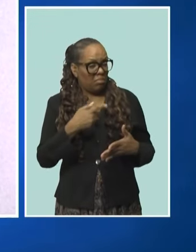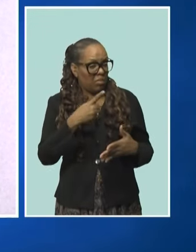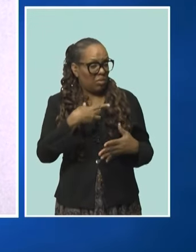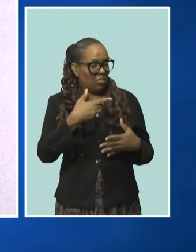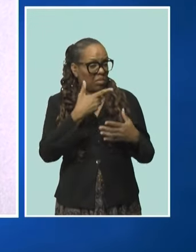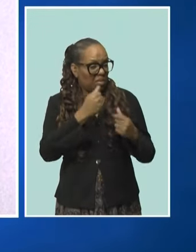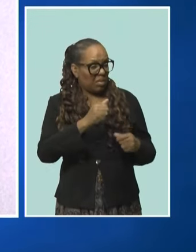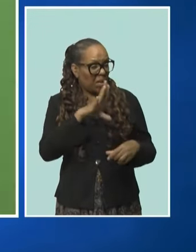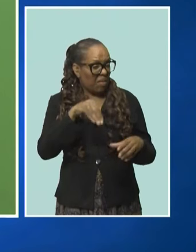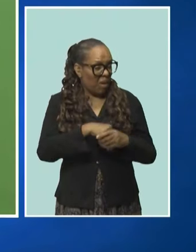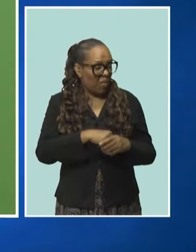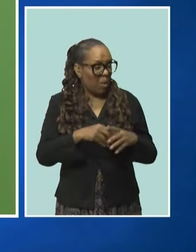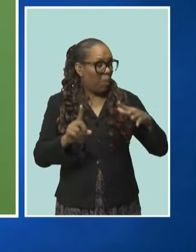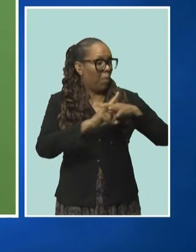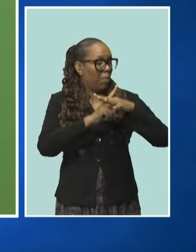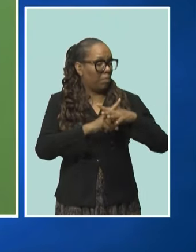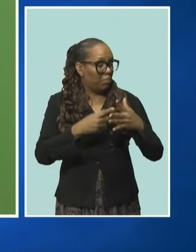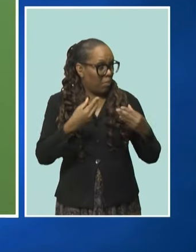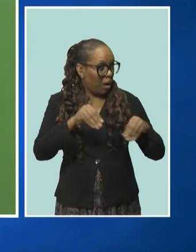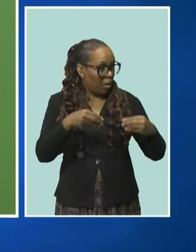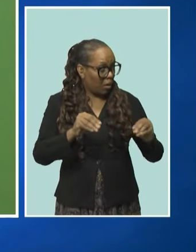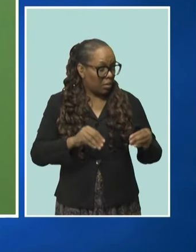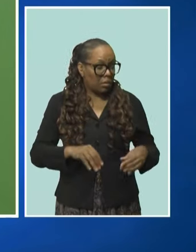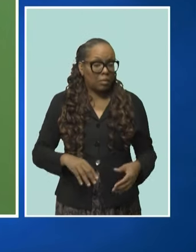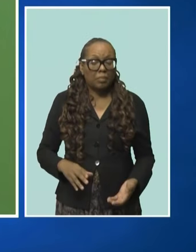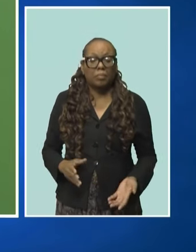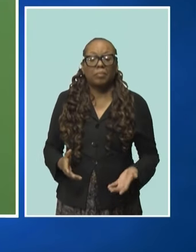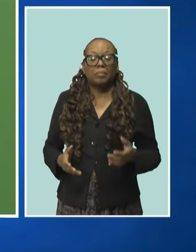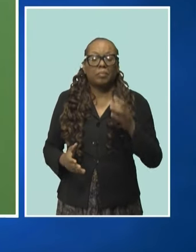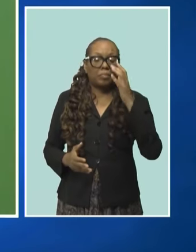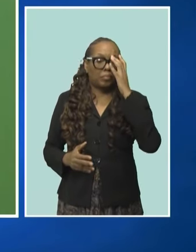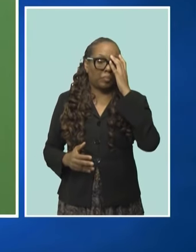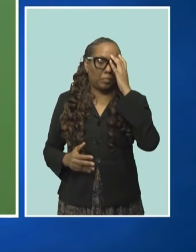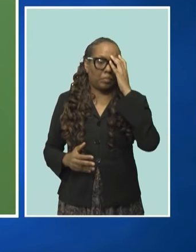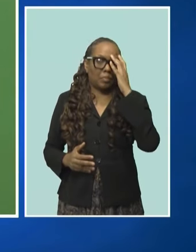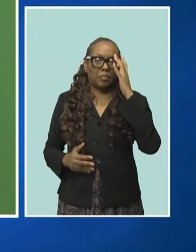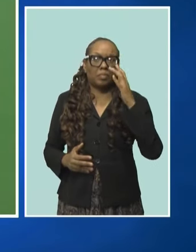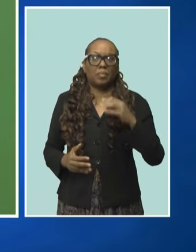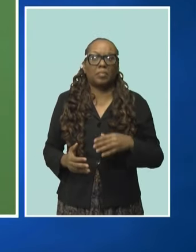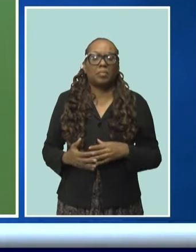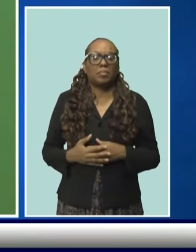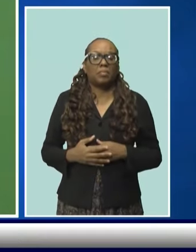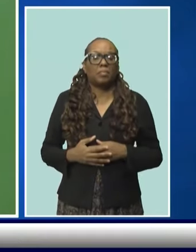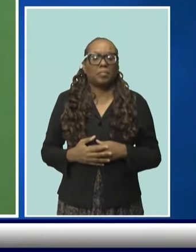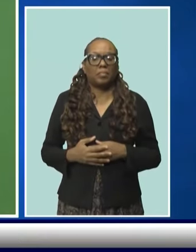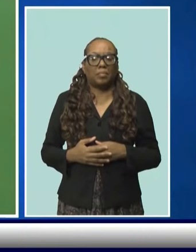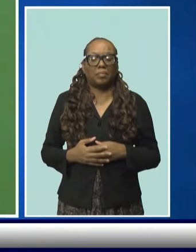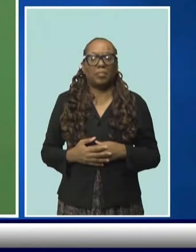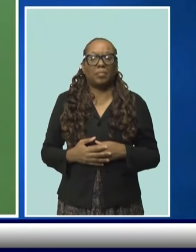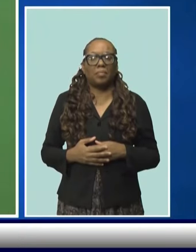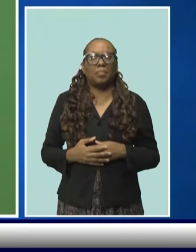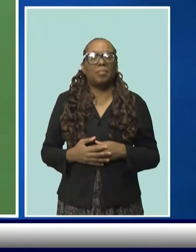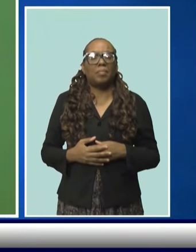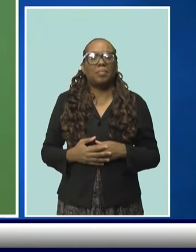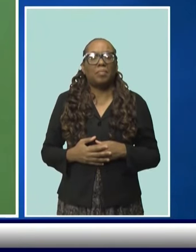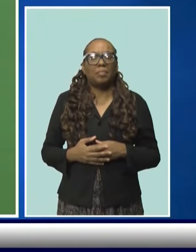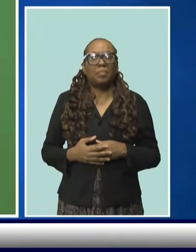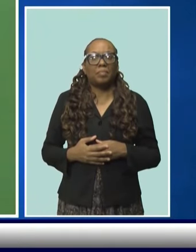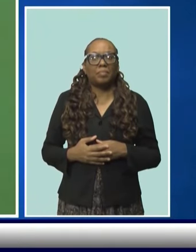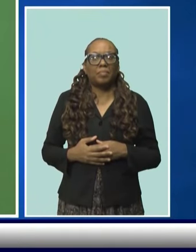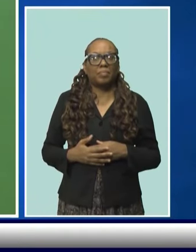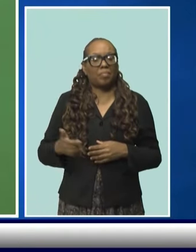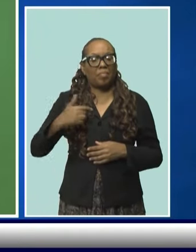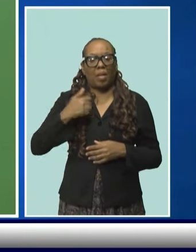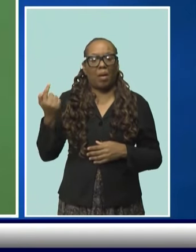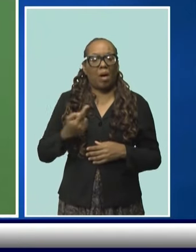are you involved in any of them? Mm-hmm. I am a reoccurring member to Anime